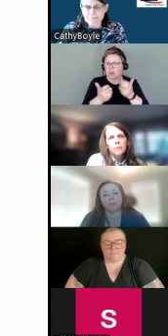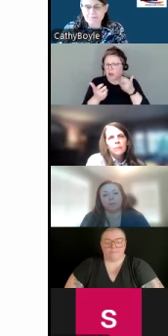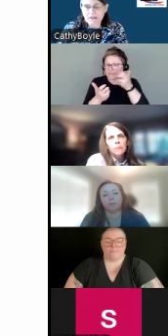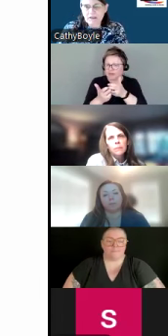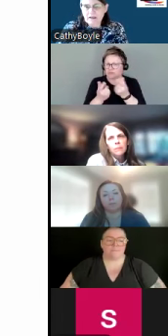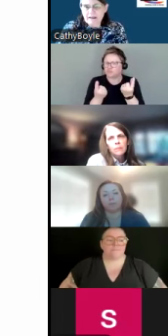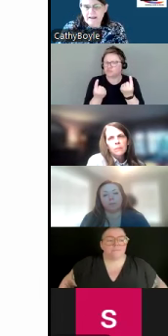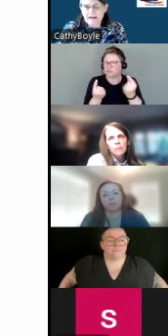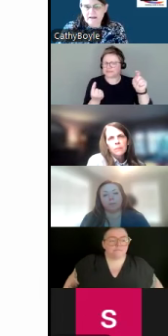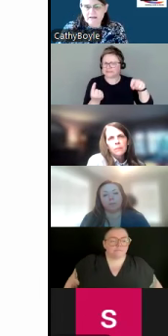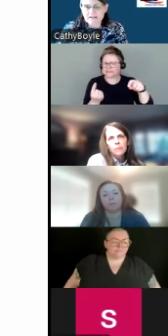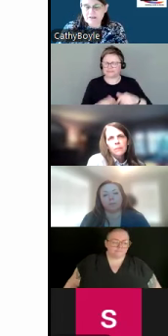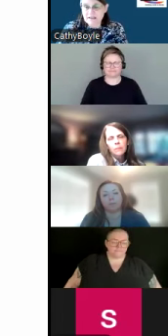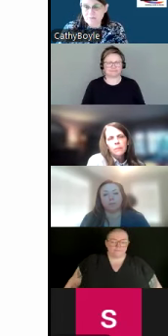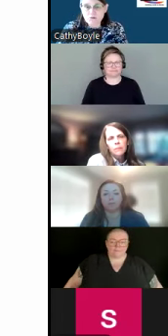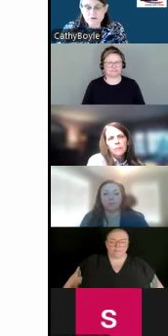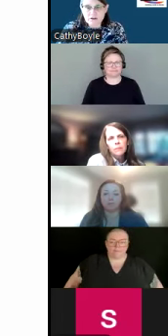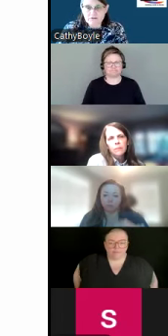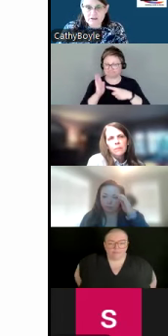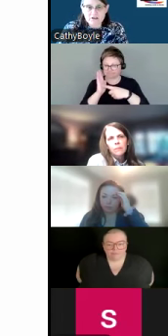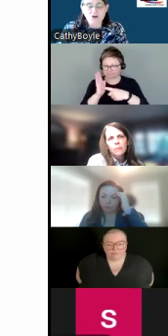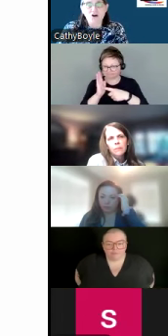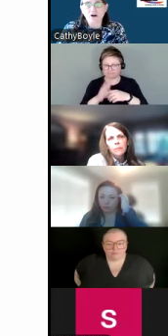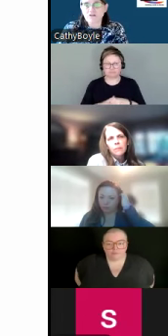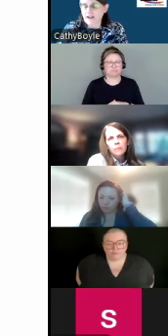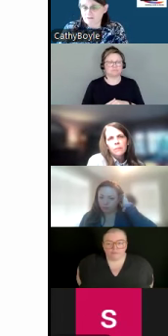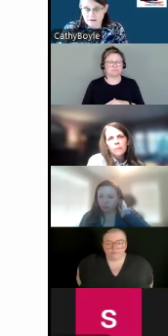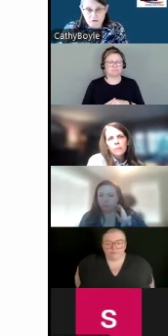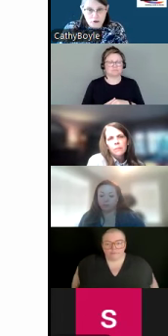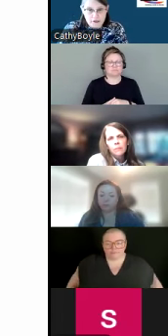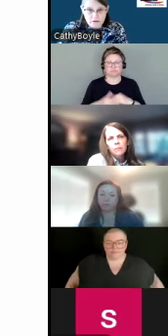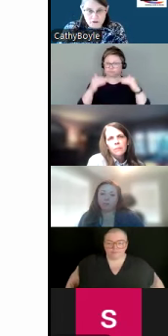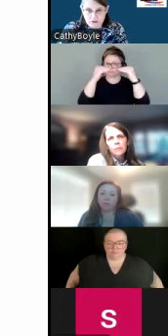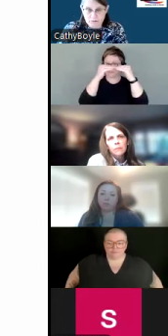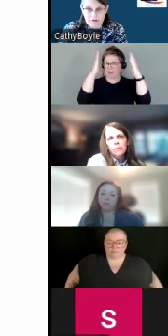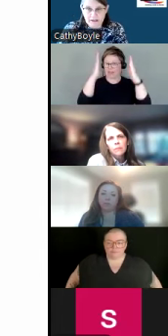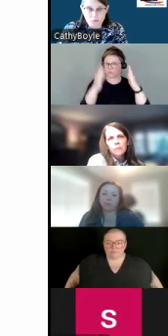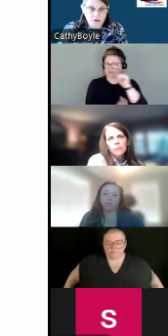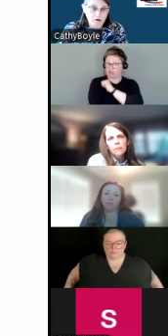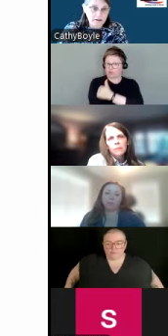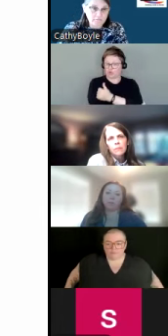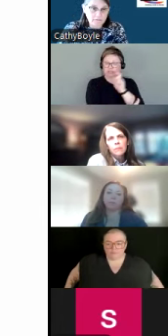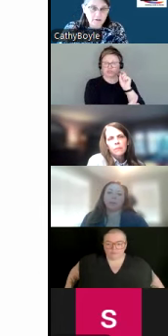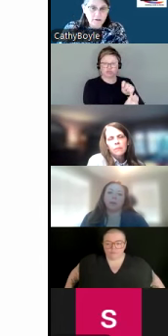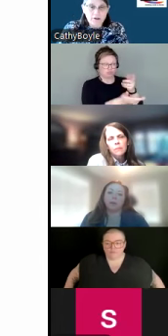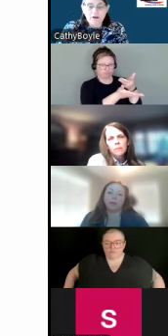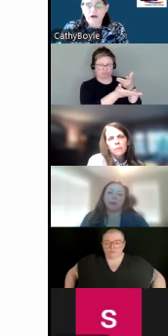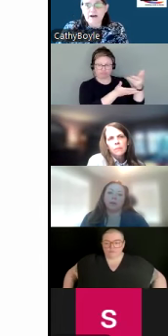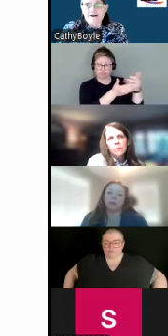needed. And some examples of this are the housing authority should communicate with the guardian.